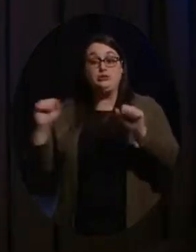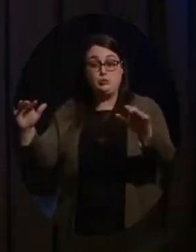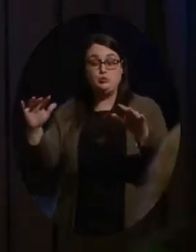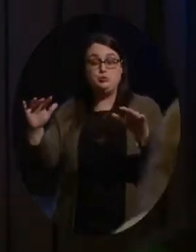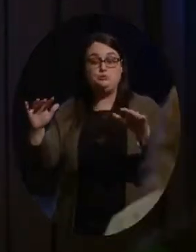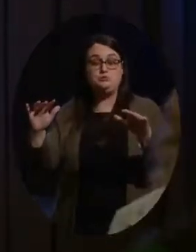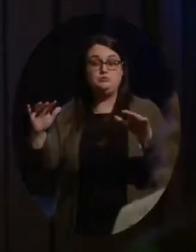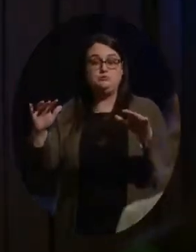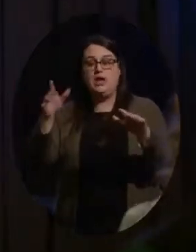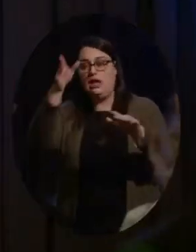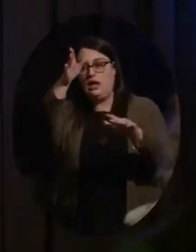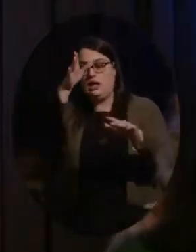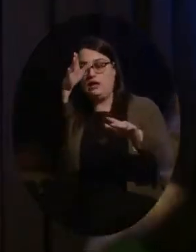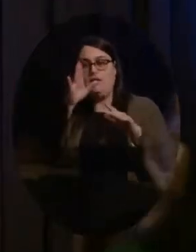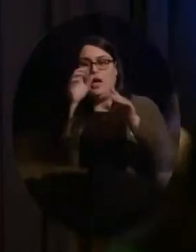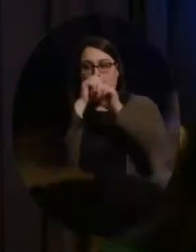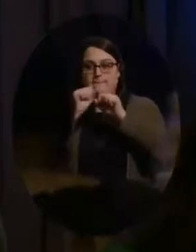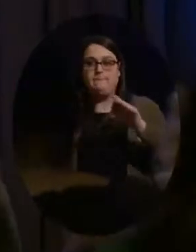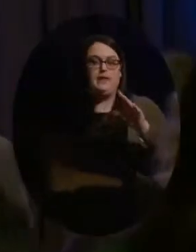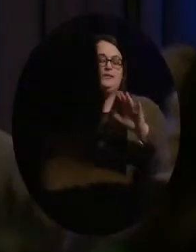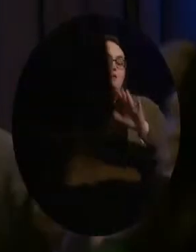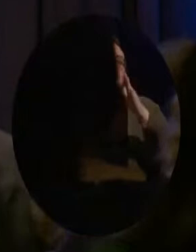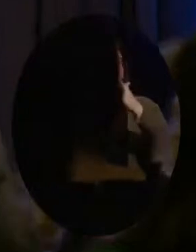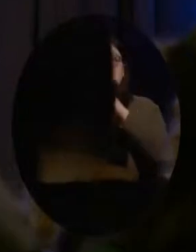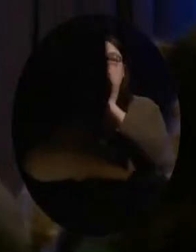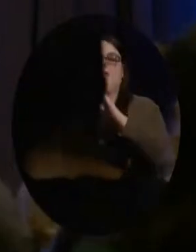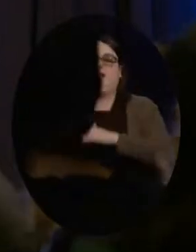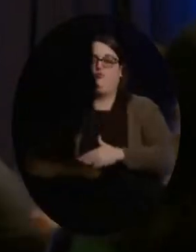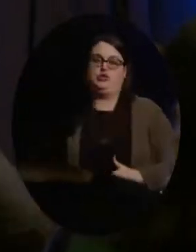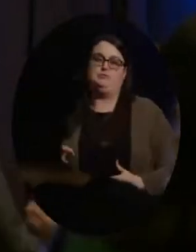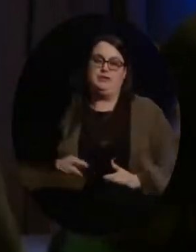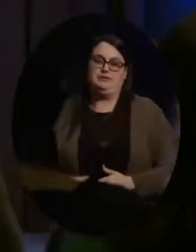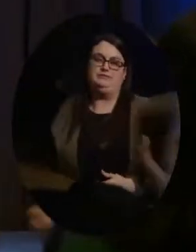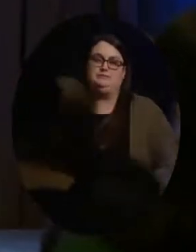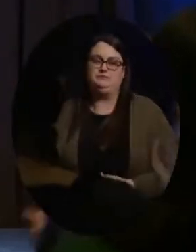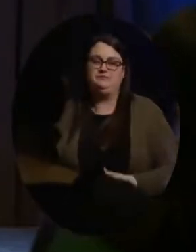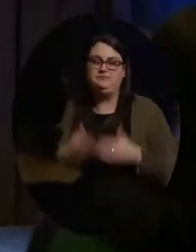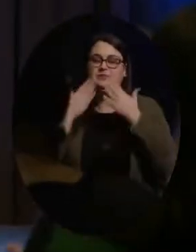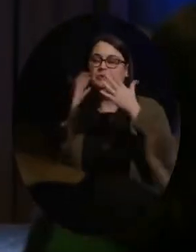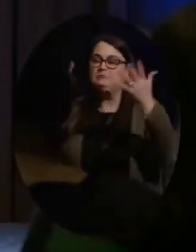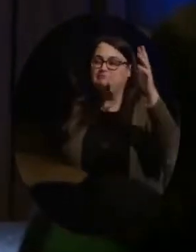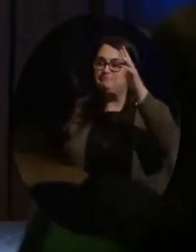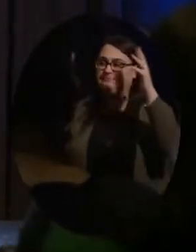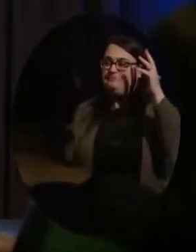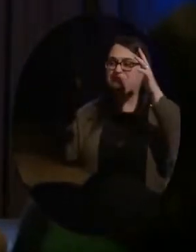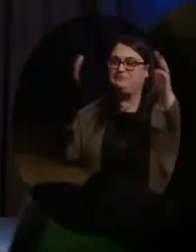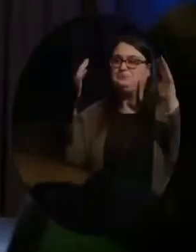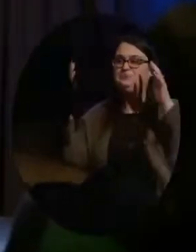and God bless the great city of Richmond.